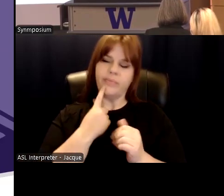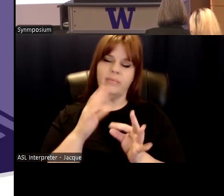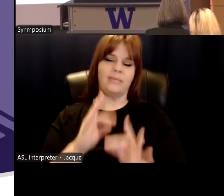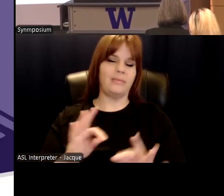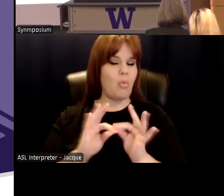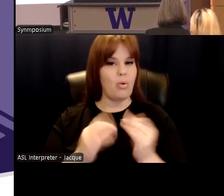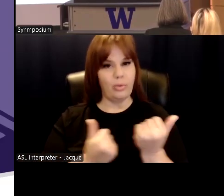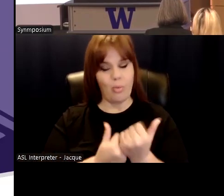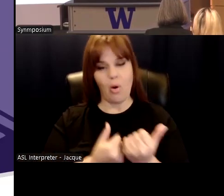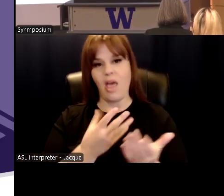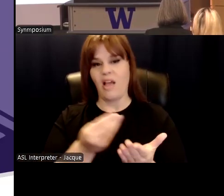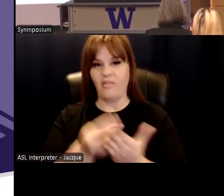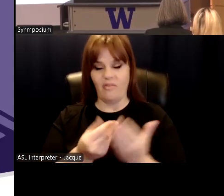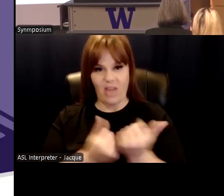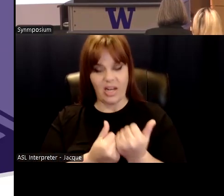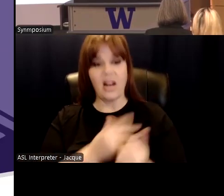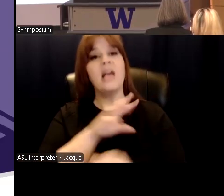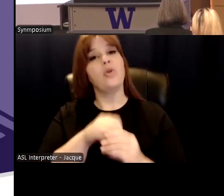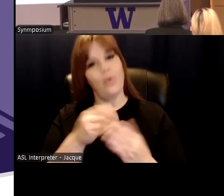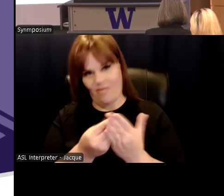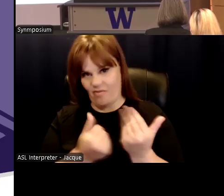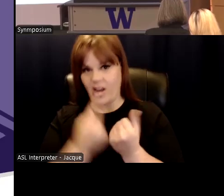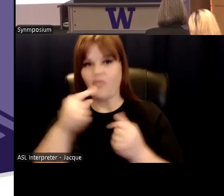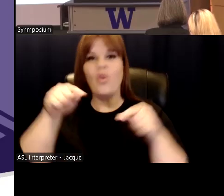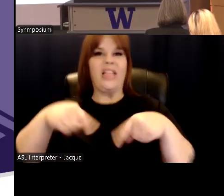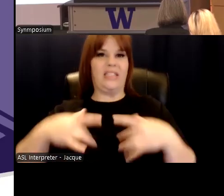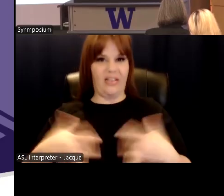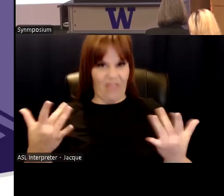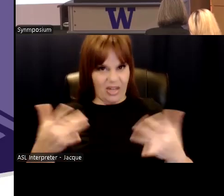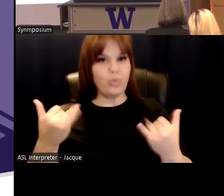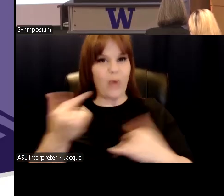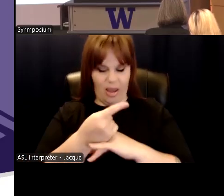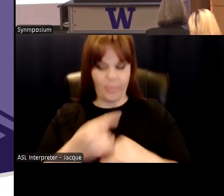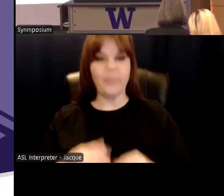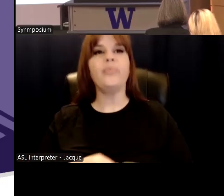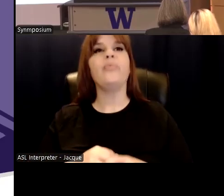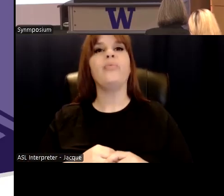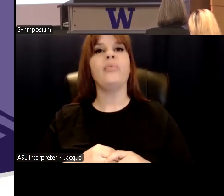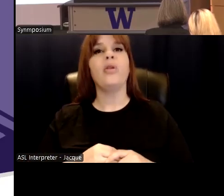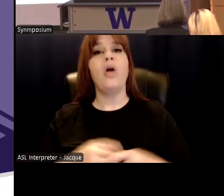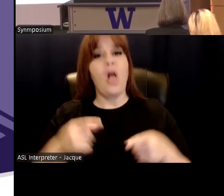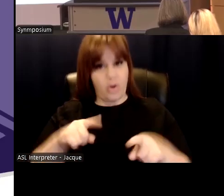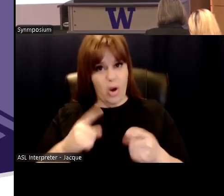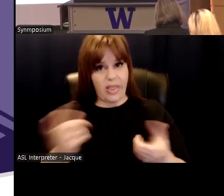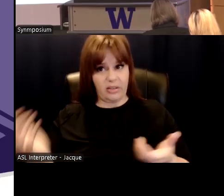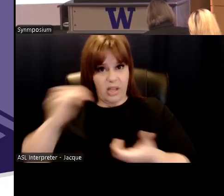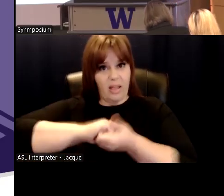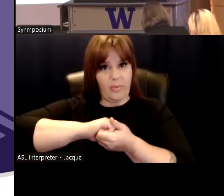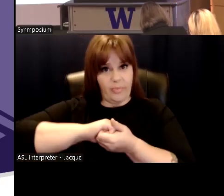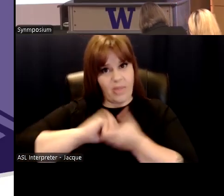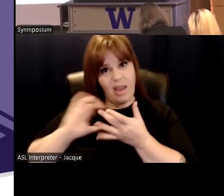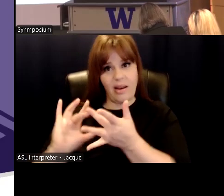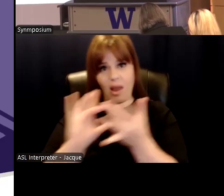funding, including funding for this event today. And through this collaboration, through this